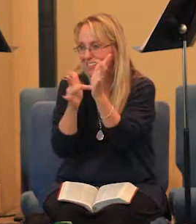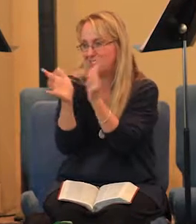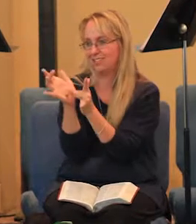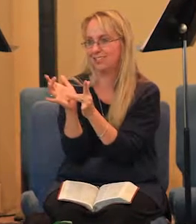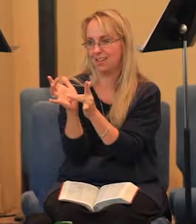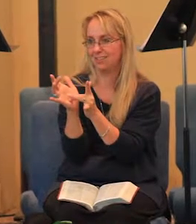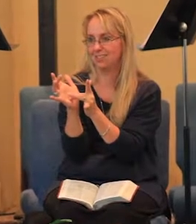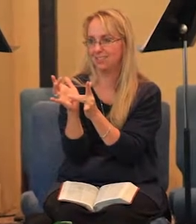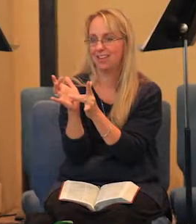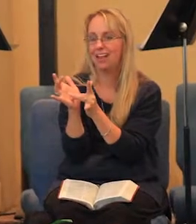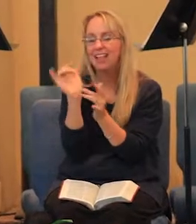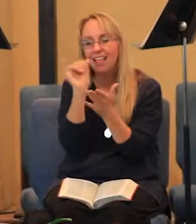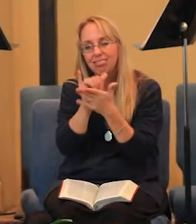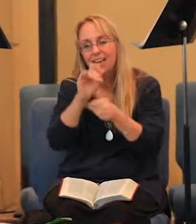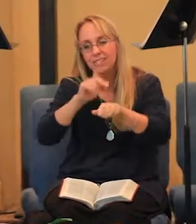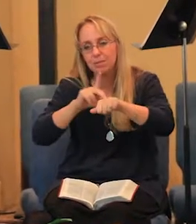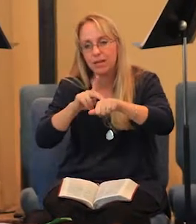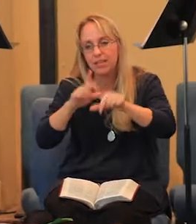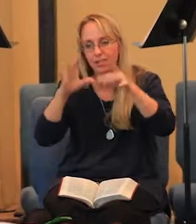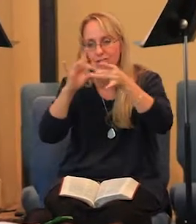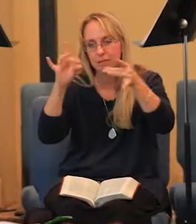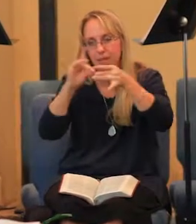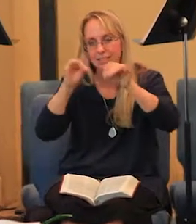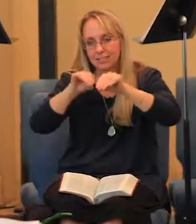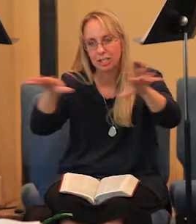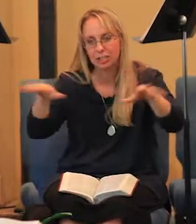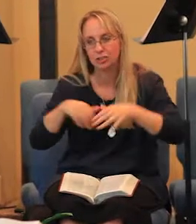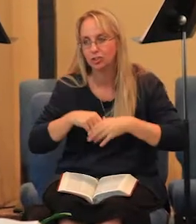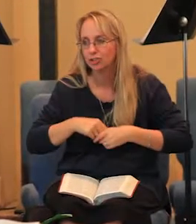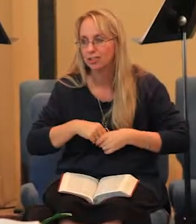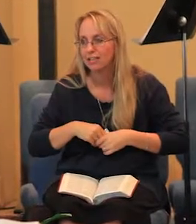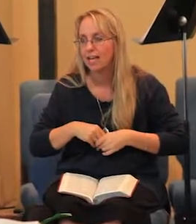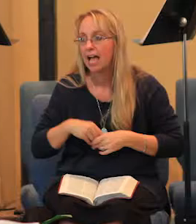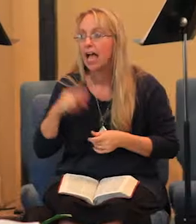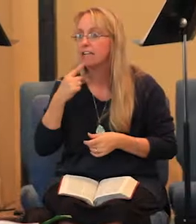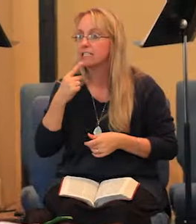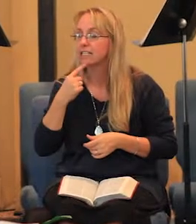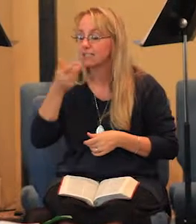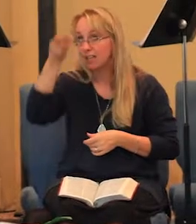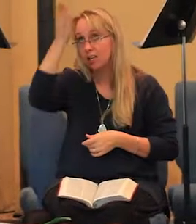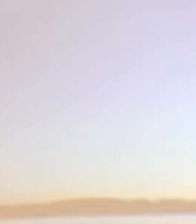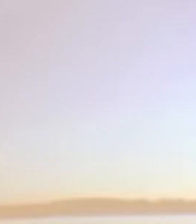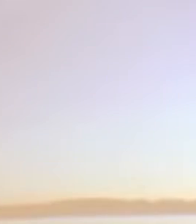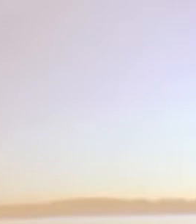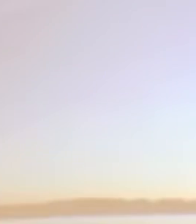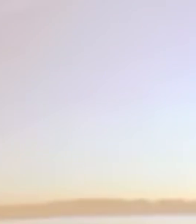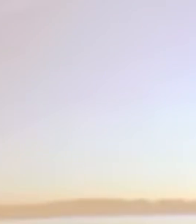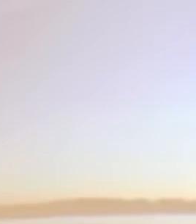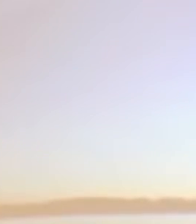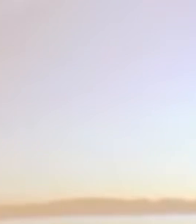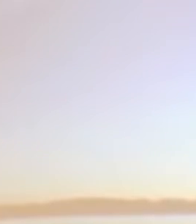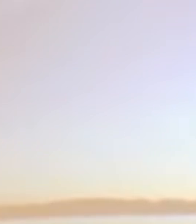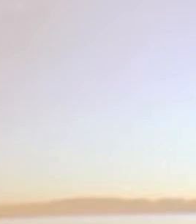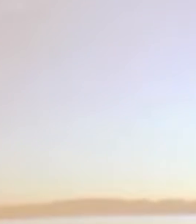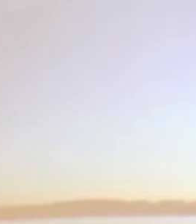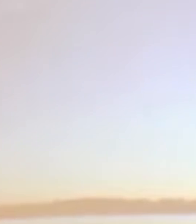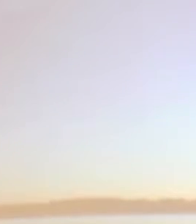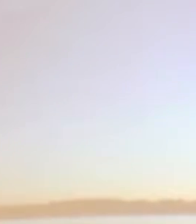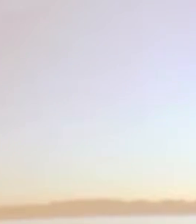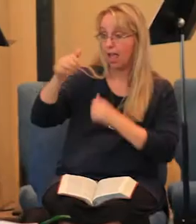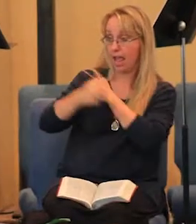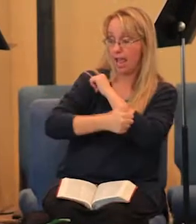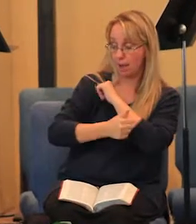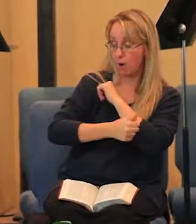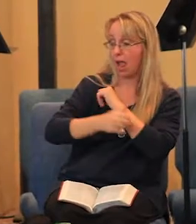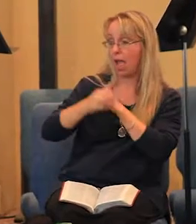Jesus. And that's Peter's message, is the God of your fathers, Abraham, Isaac, and